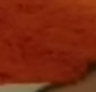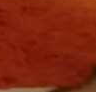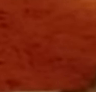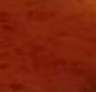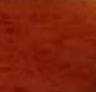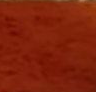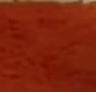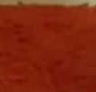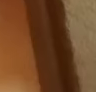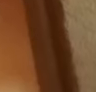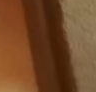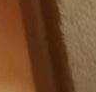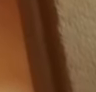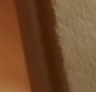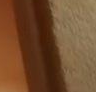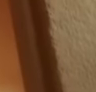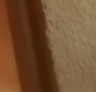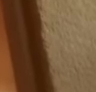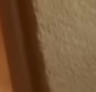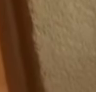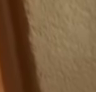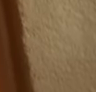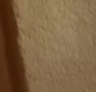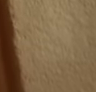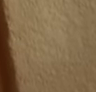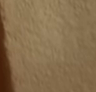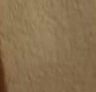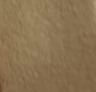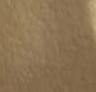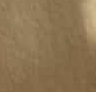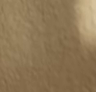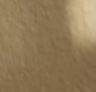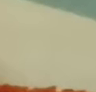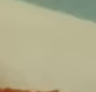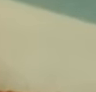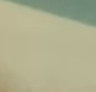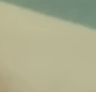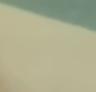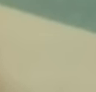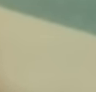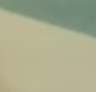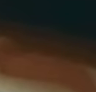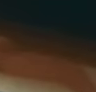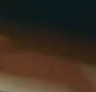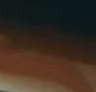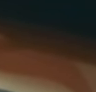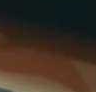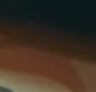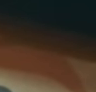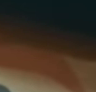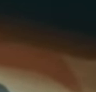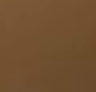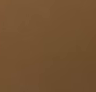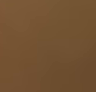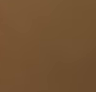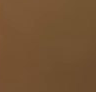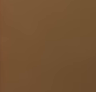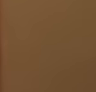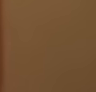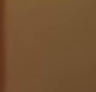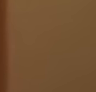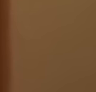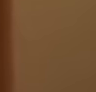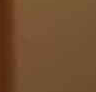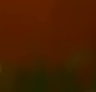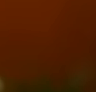Since they were on sale, Monique couldn't resist things she didn't need, and neither did Bruno. Hungry